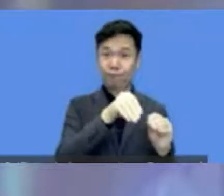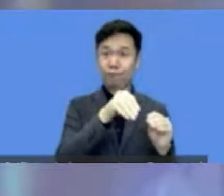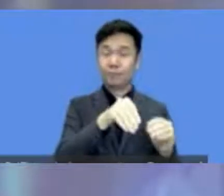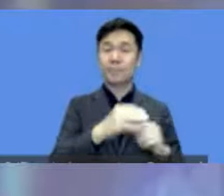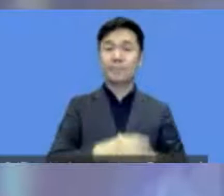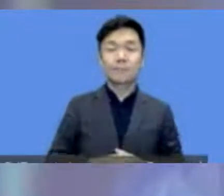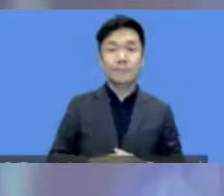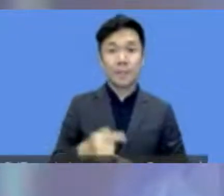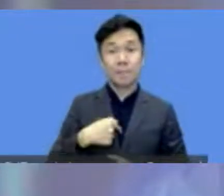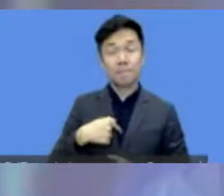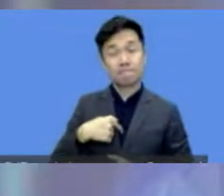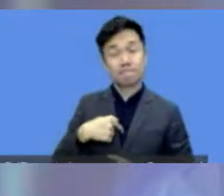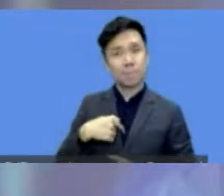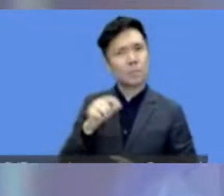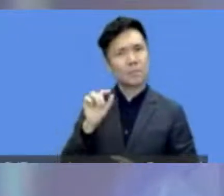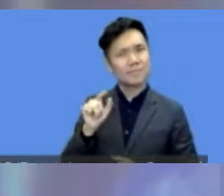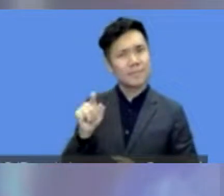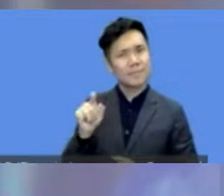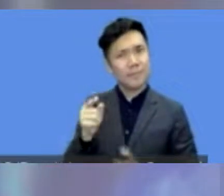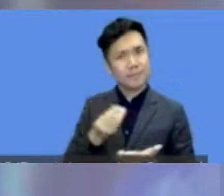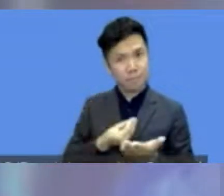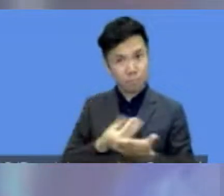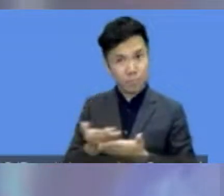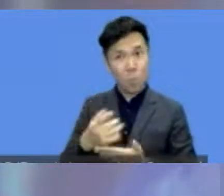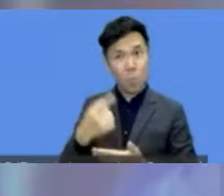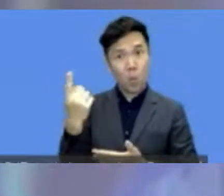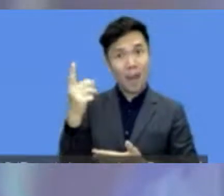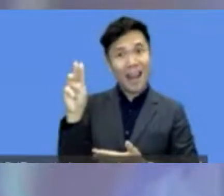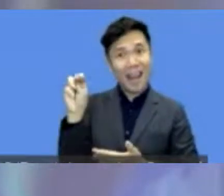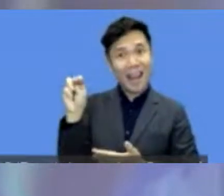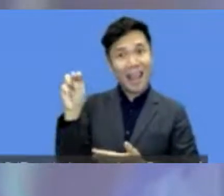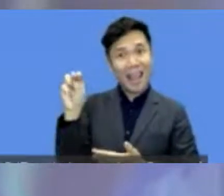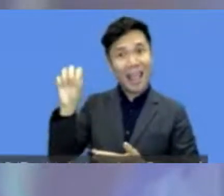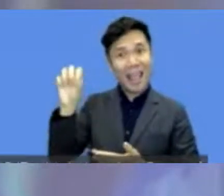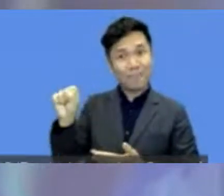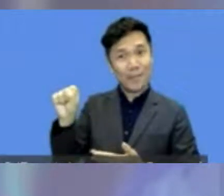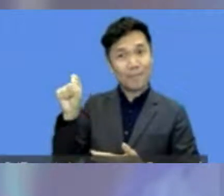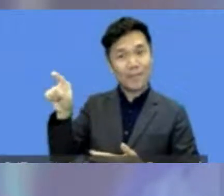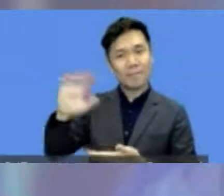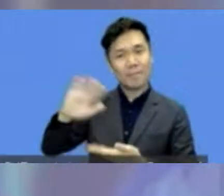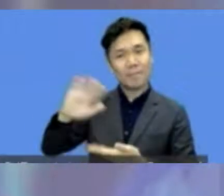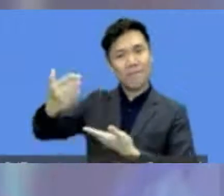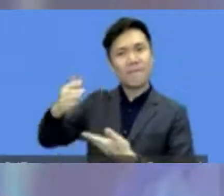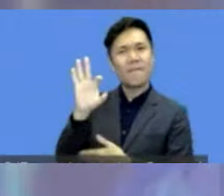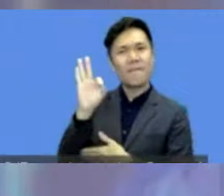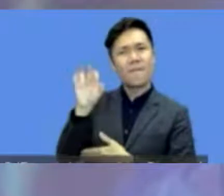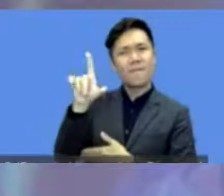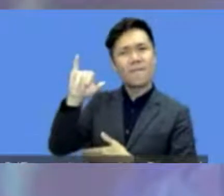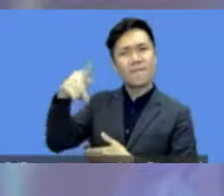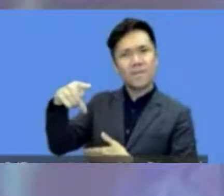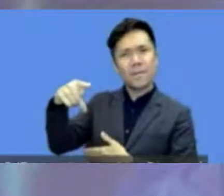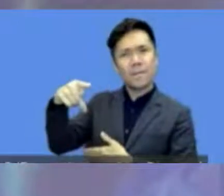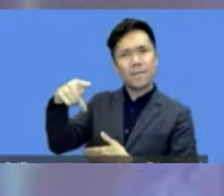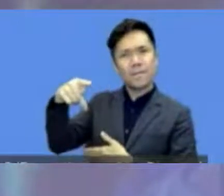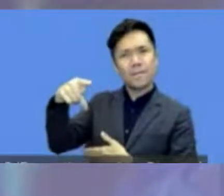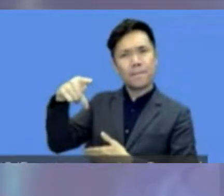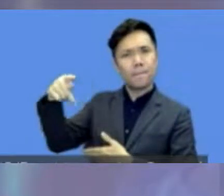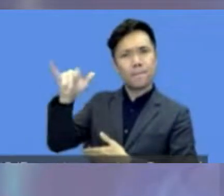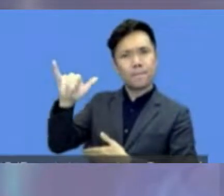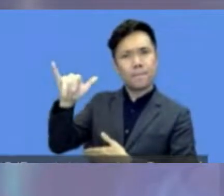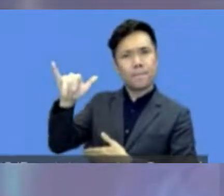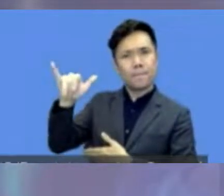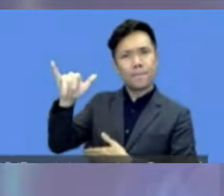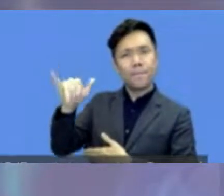you can say, interactive app by Microsoft that is known as Flipgrid. The app is known as Flippy,